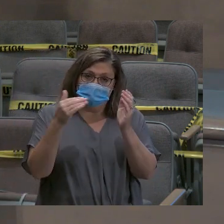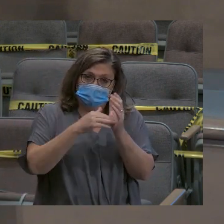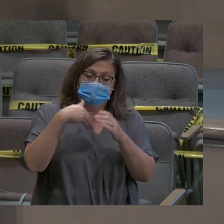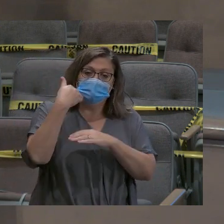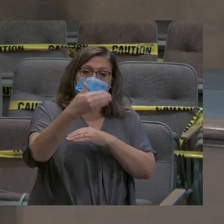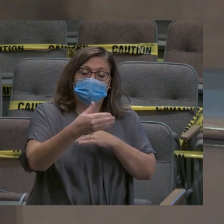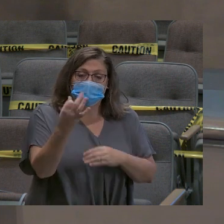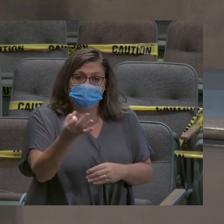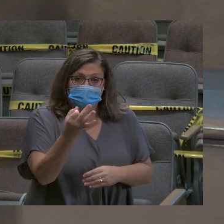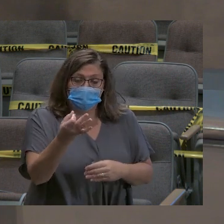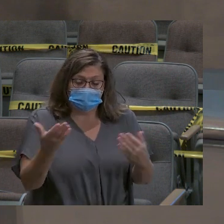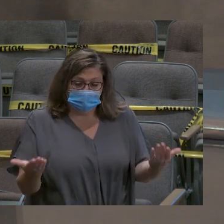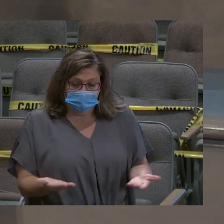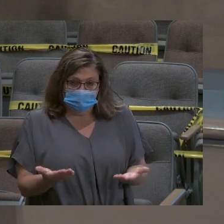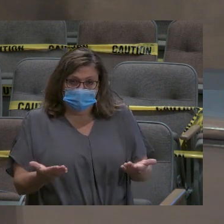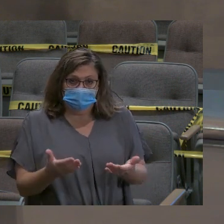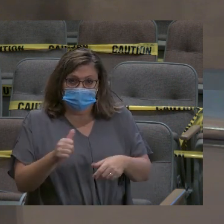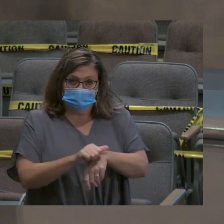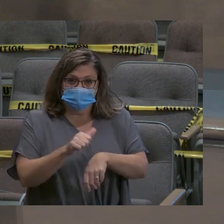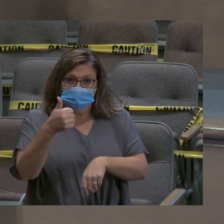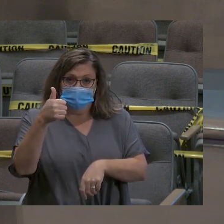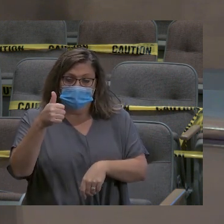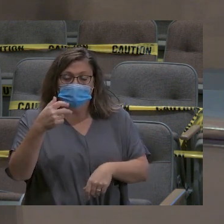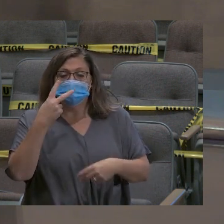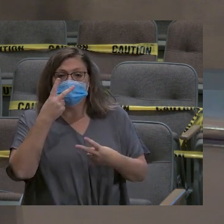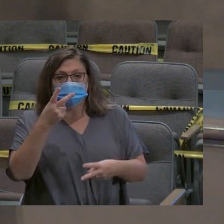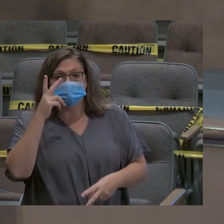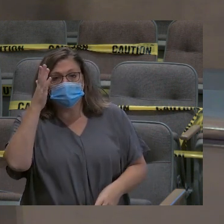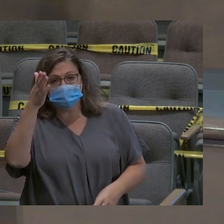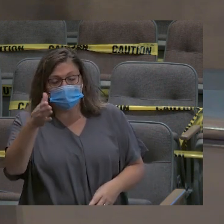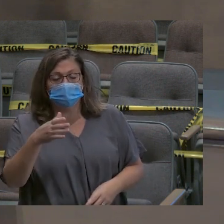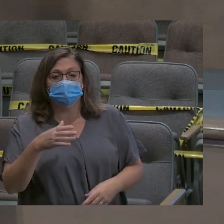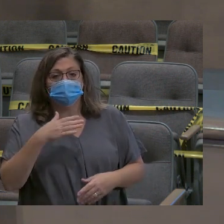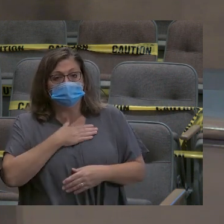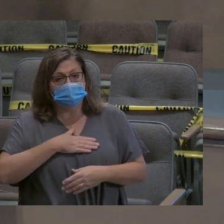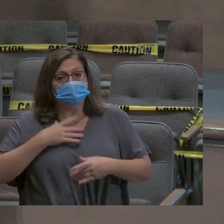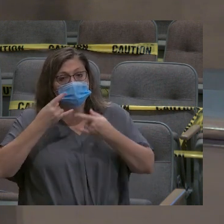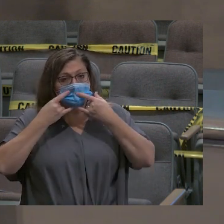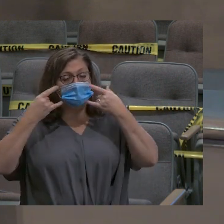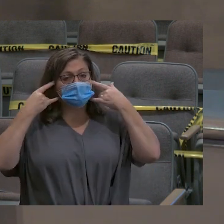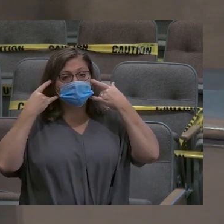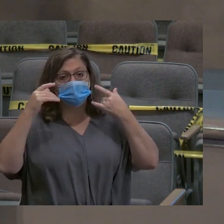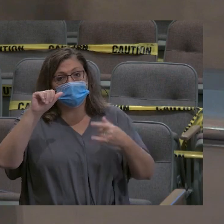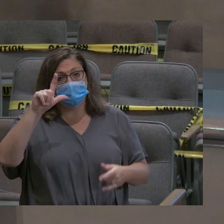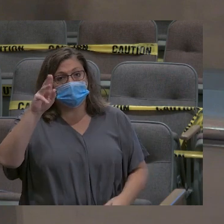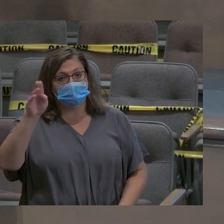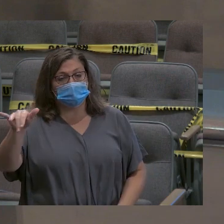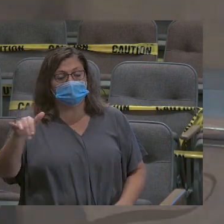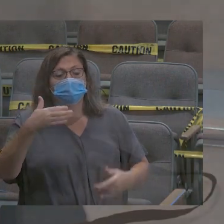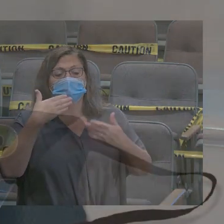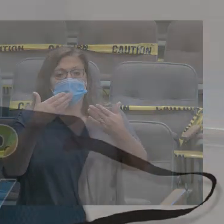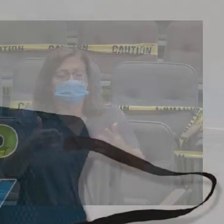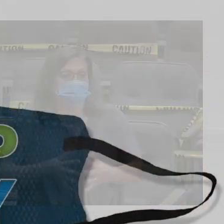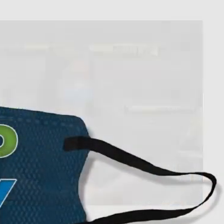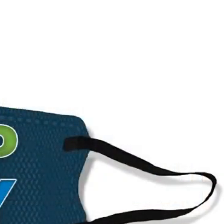Friday here at 10 a.m. We'll see you then. Remember, mask up, Albany, mask up, Doherty County. Thank you.